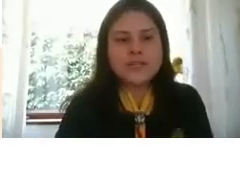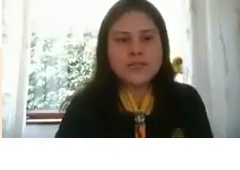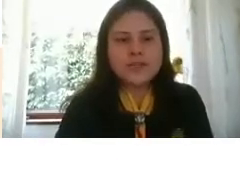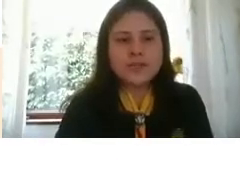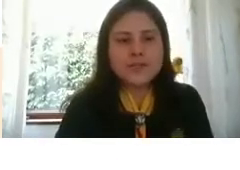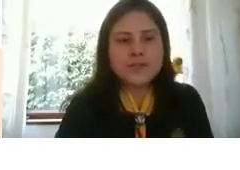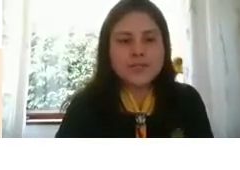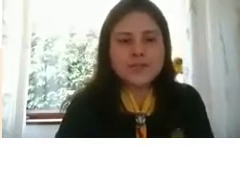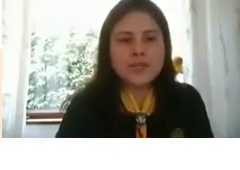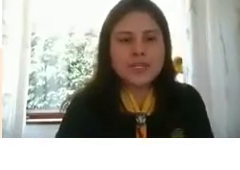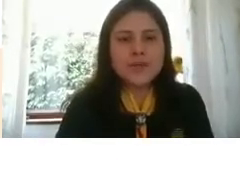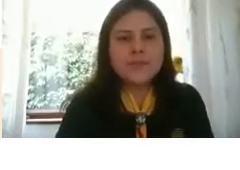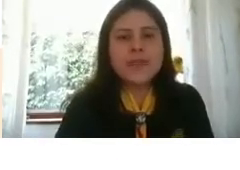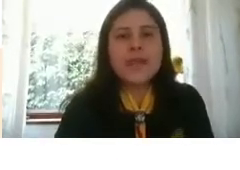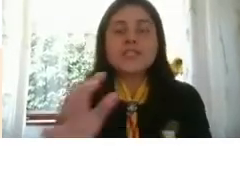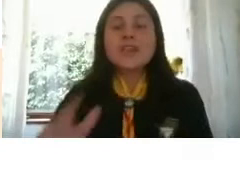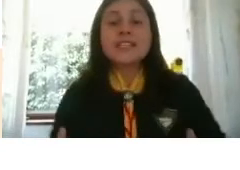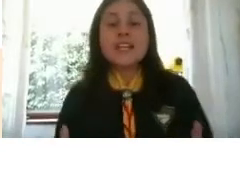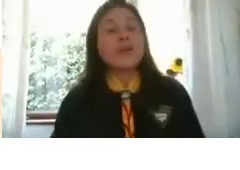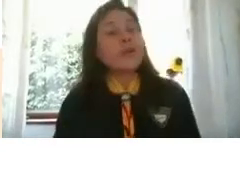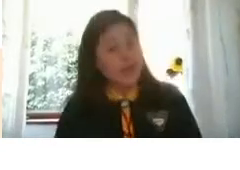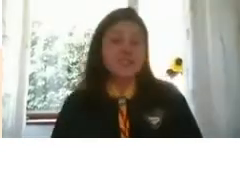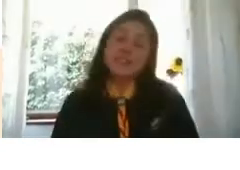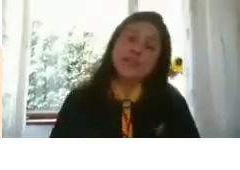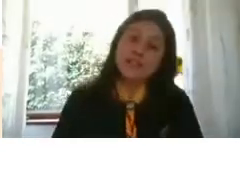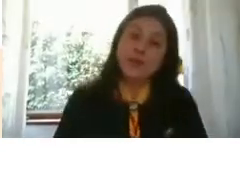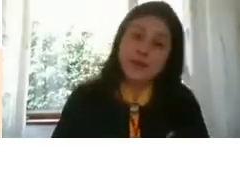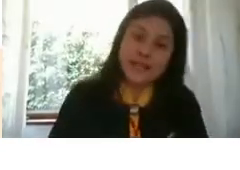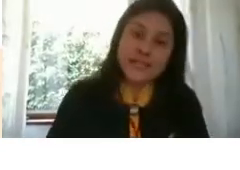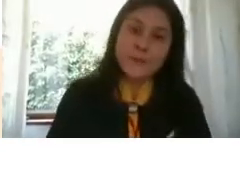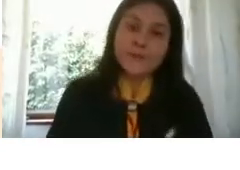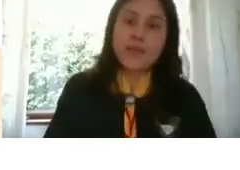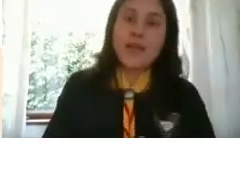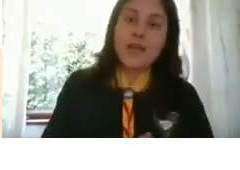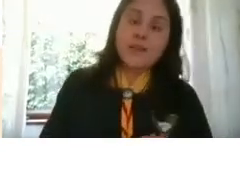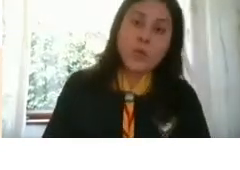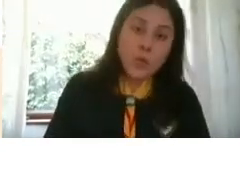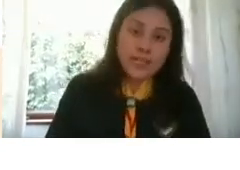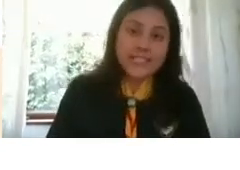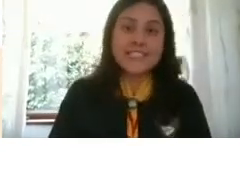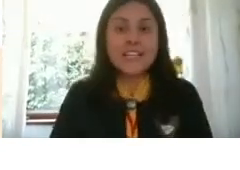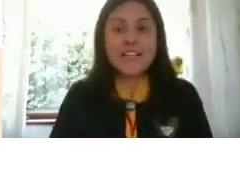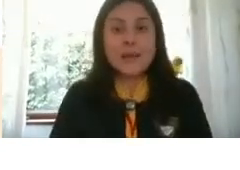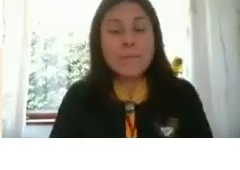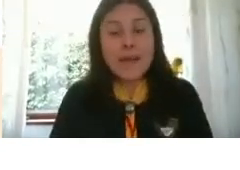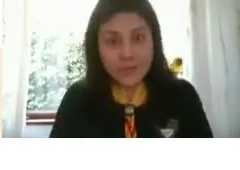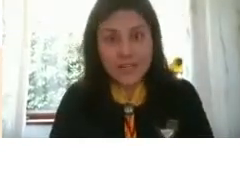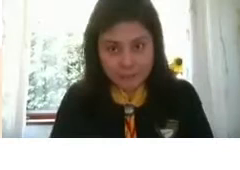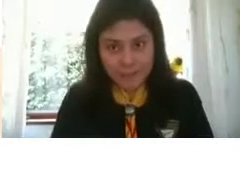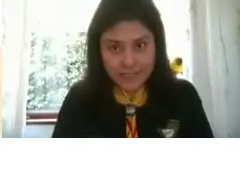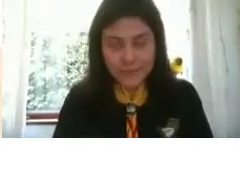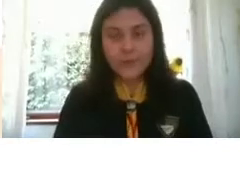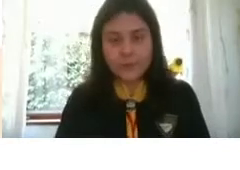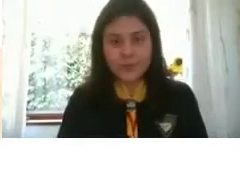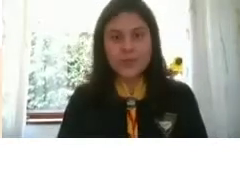need to see you. So these are the requirements that we need to complete. Number one is learn the manual